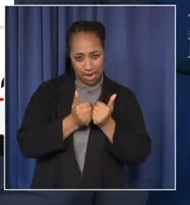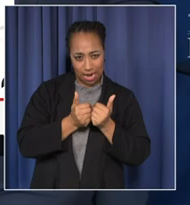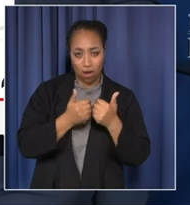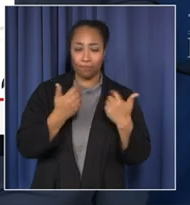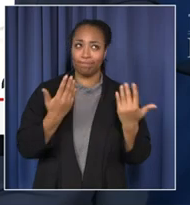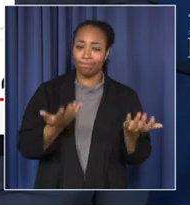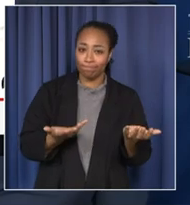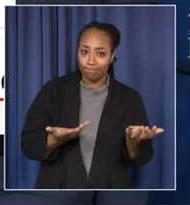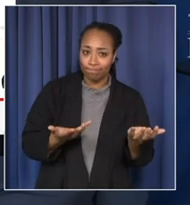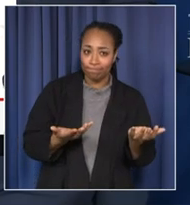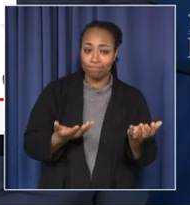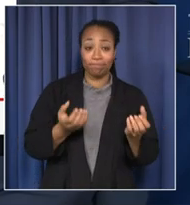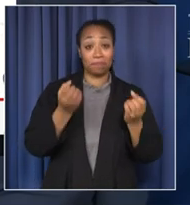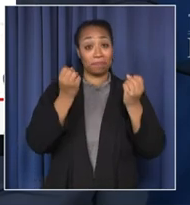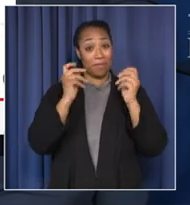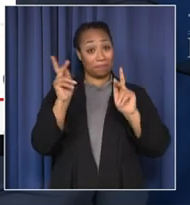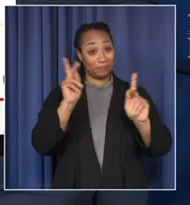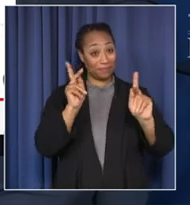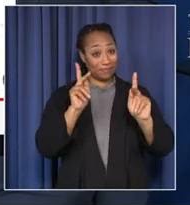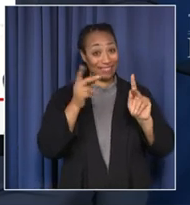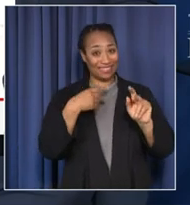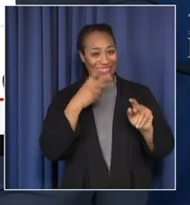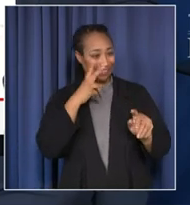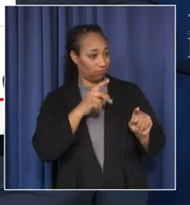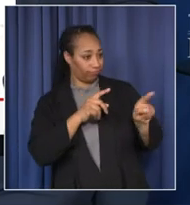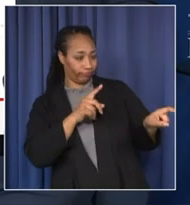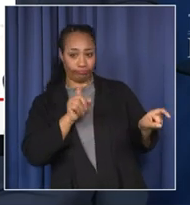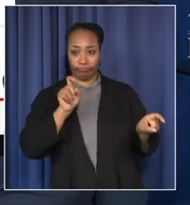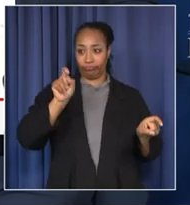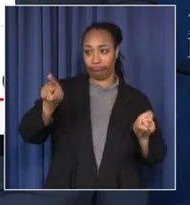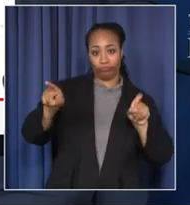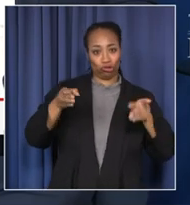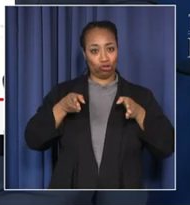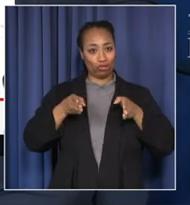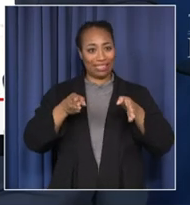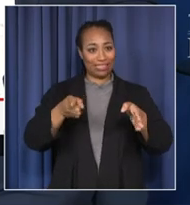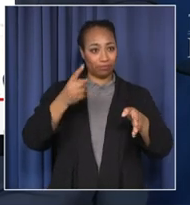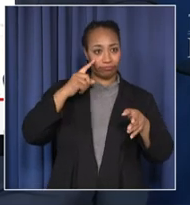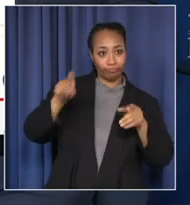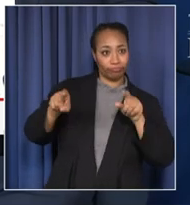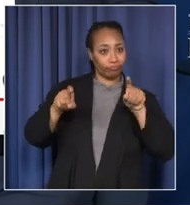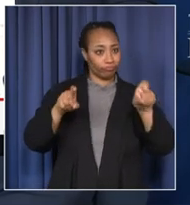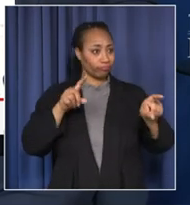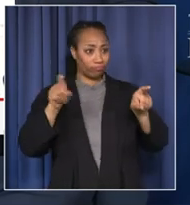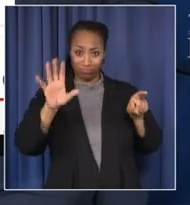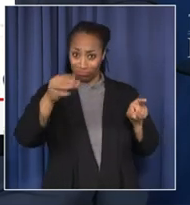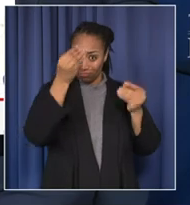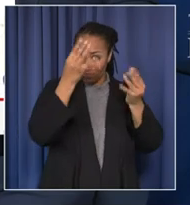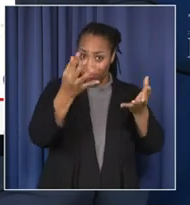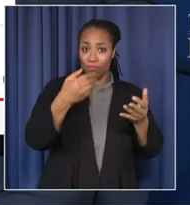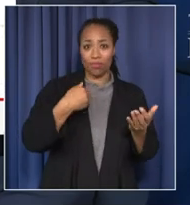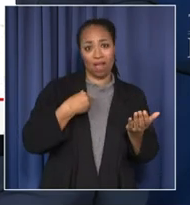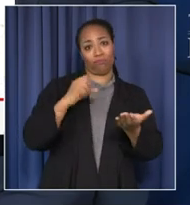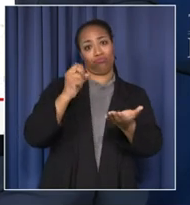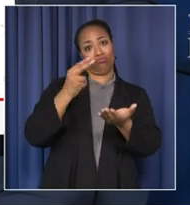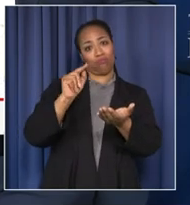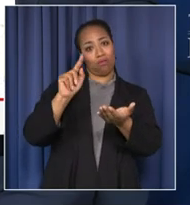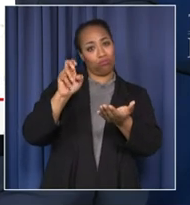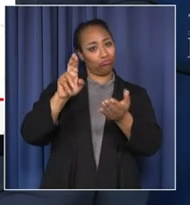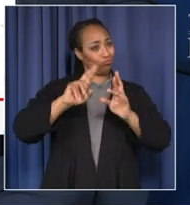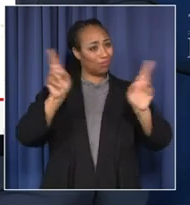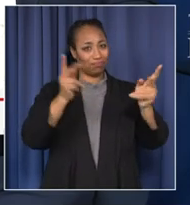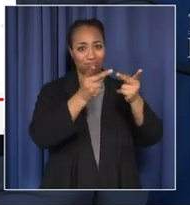on the street and we have shelter. Unlike a lot of cities, we have shelter. So anybody that's on the street